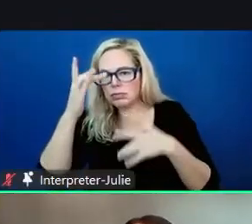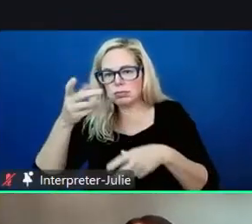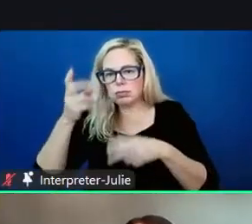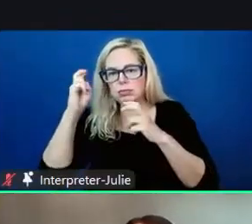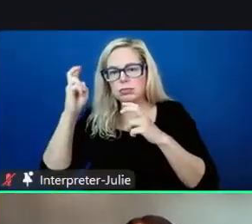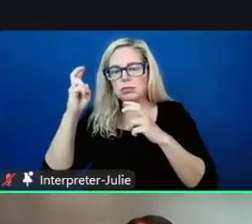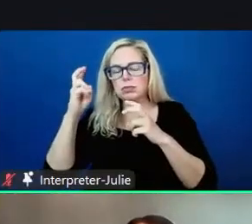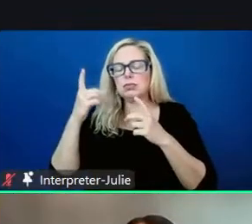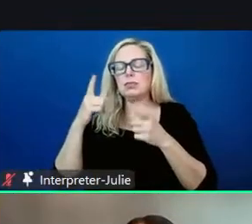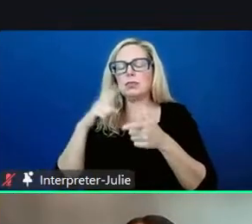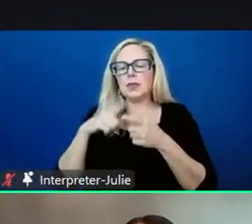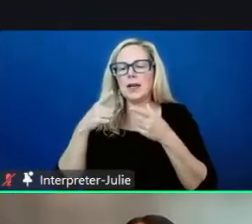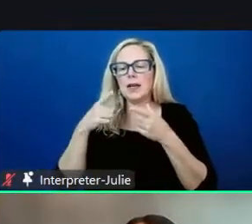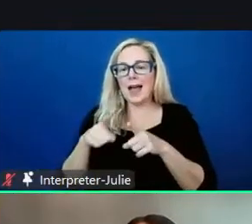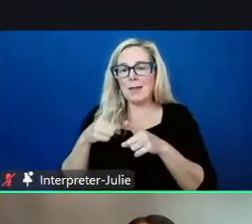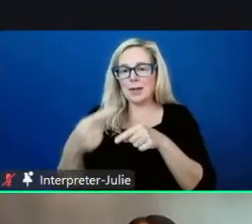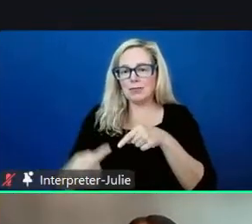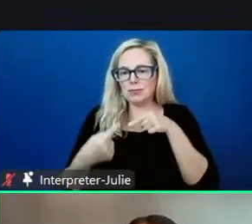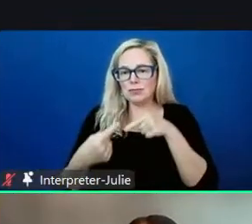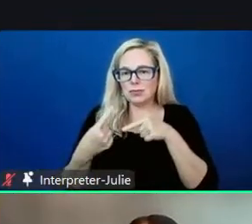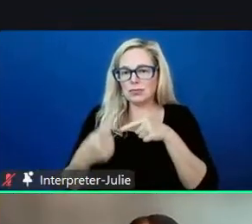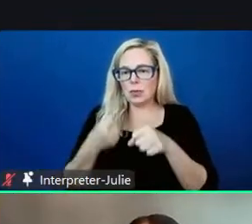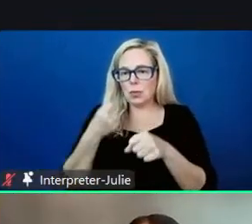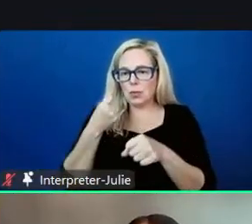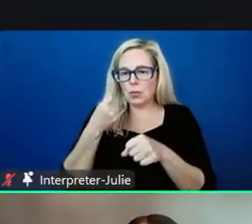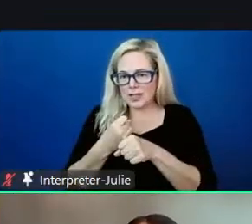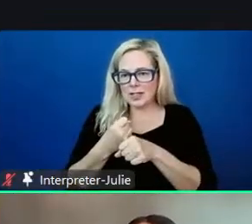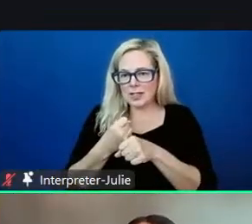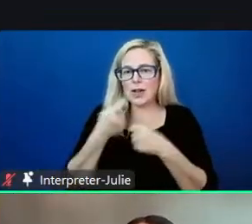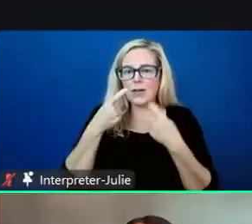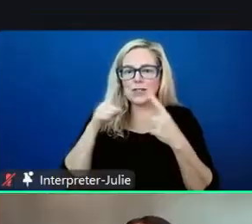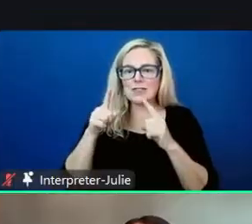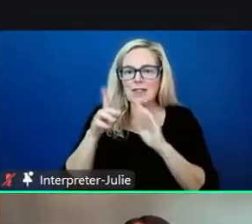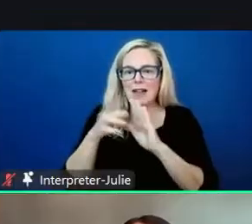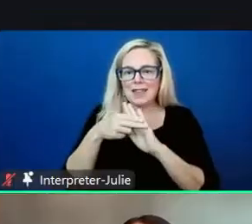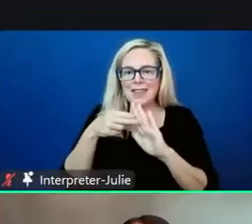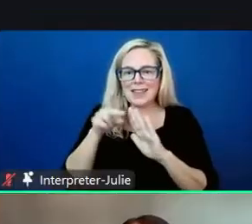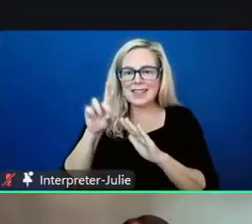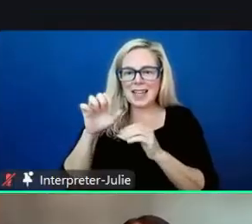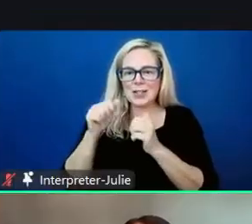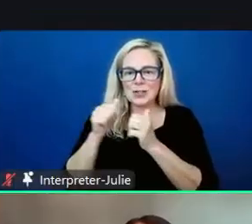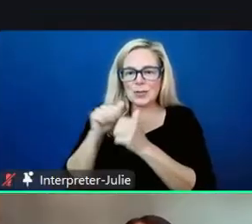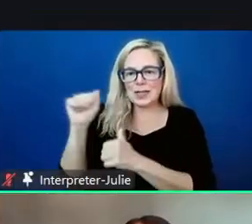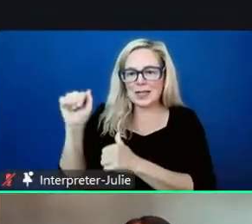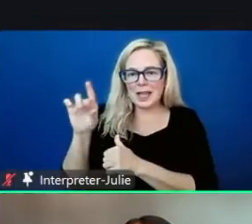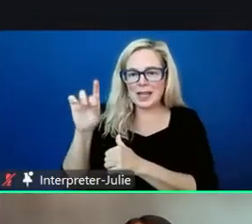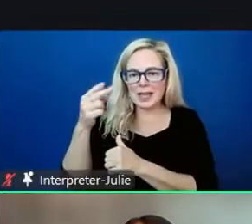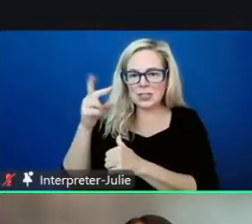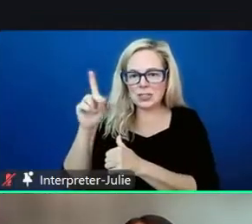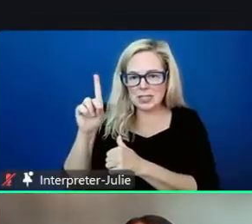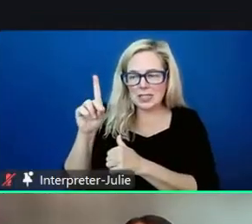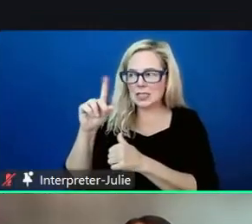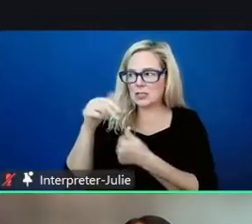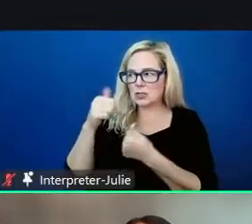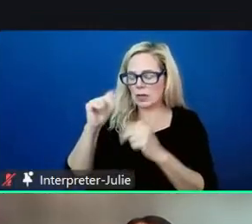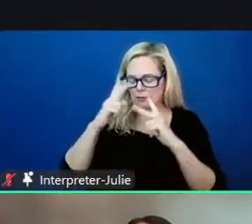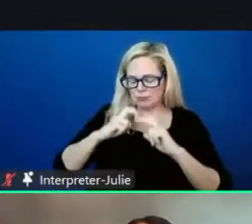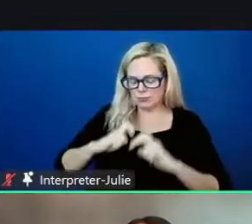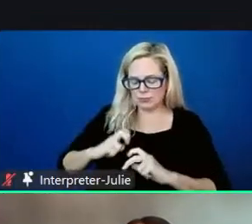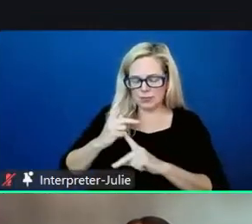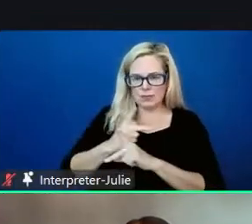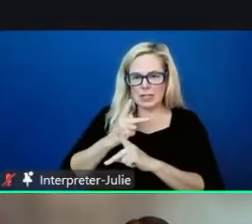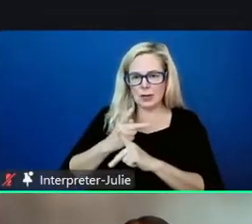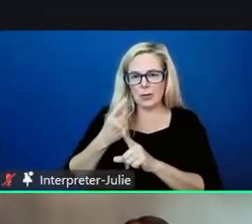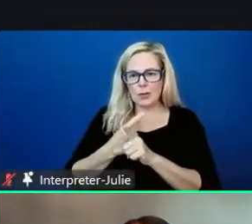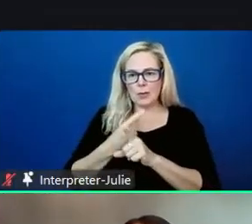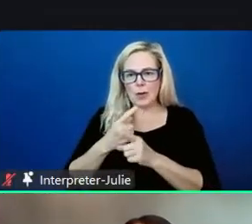After struggling academically for a year, I was finally diagnosed with ADHD. I spent the next year figuring out the proper treatment for myself, and